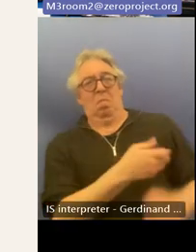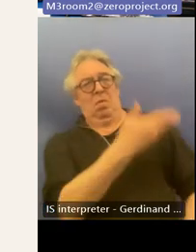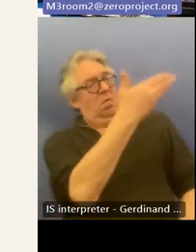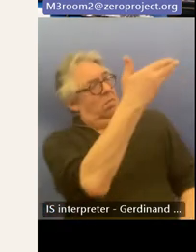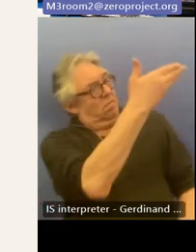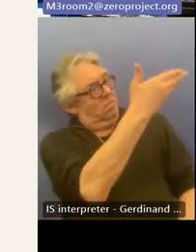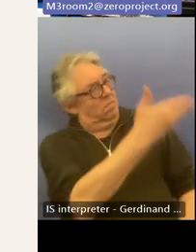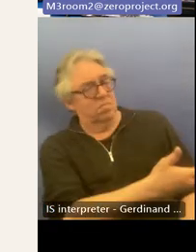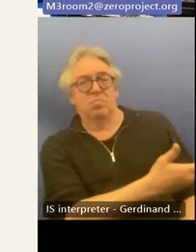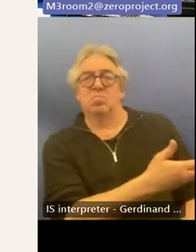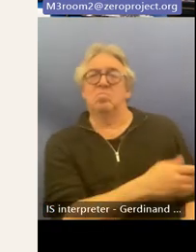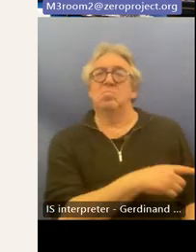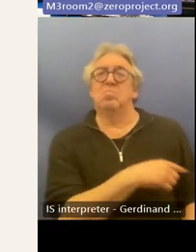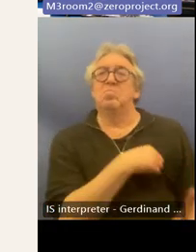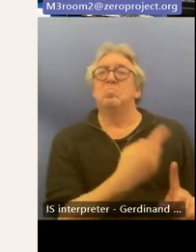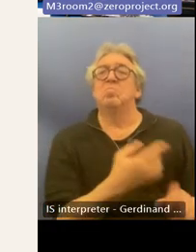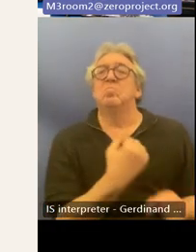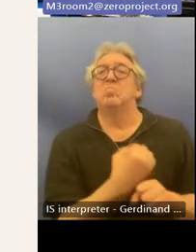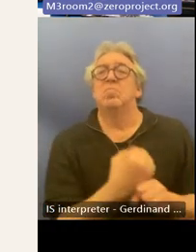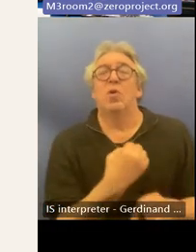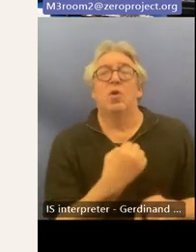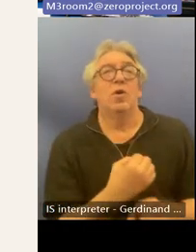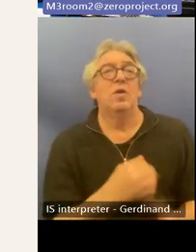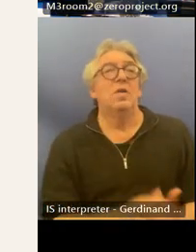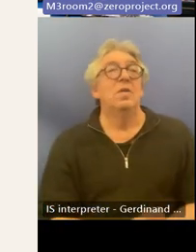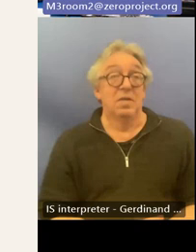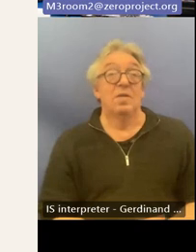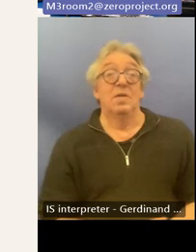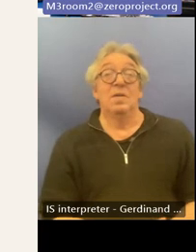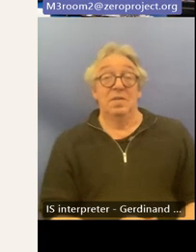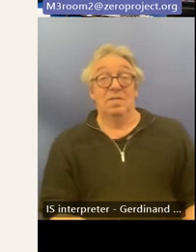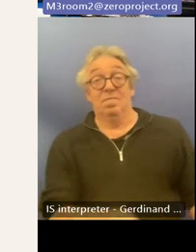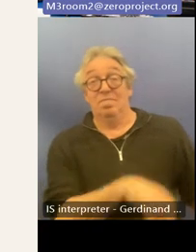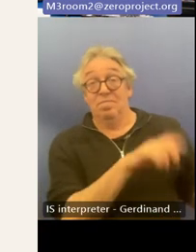done with our work in Cambodia. Next slide, please.